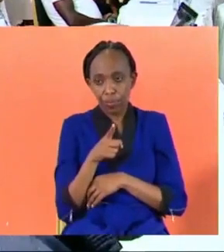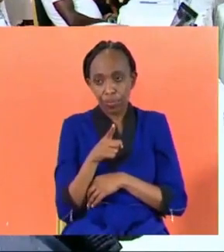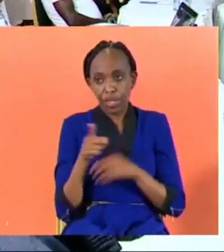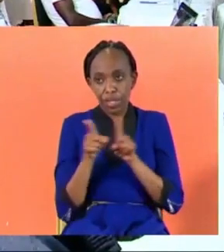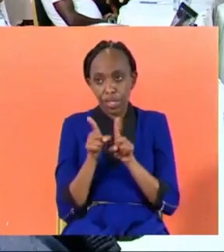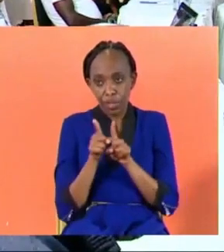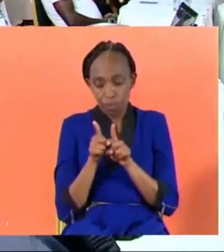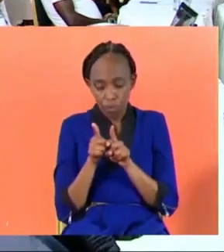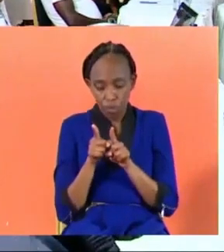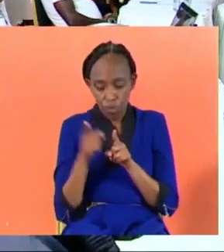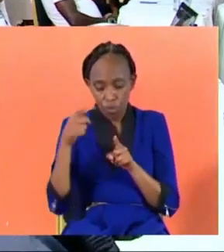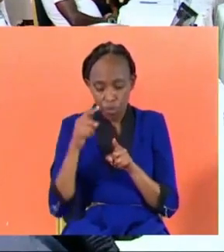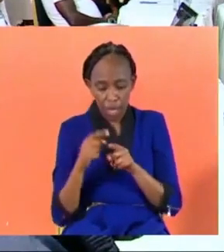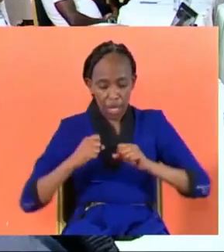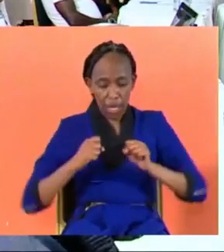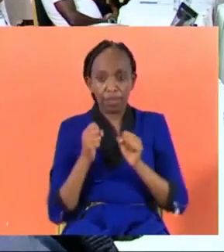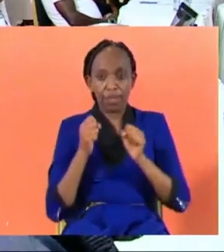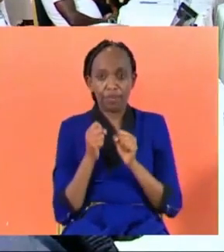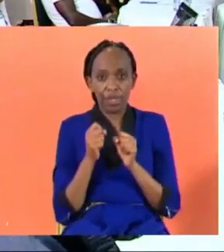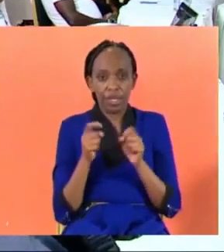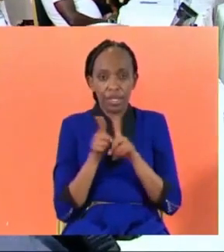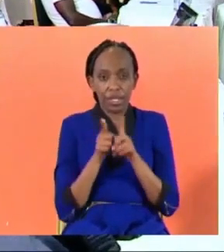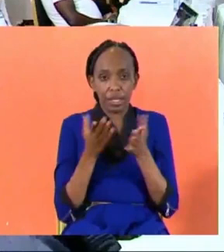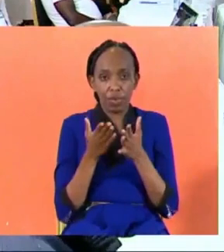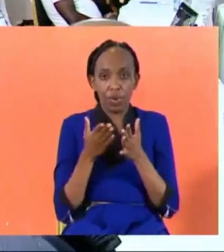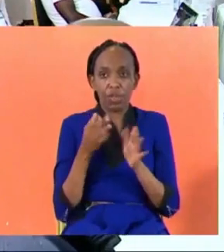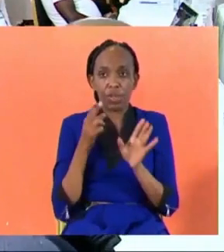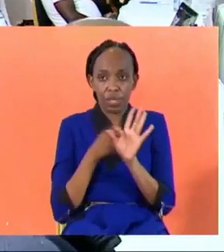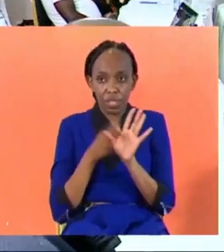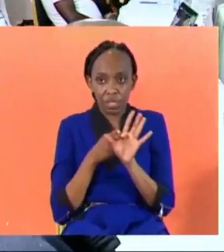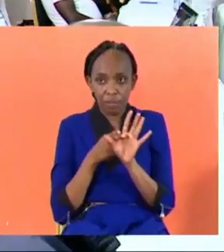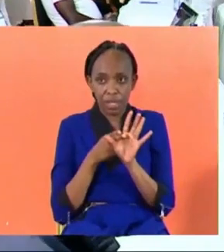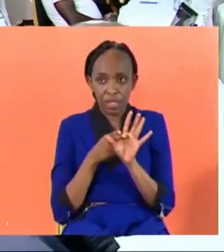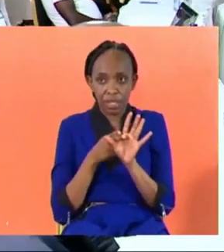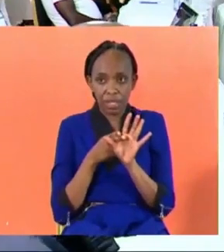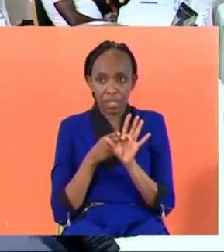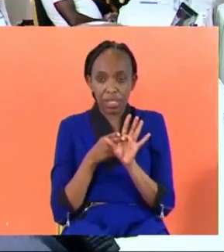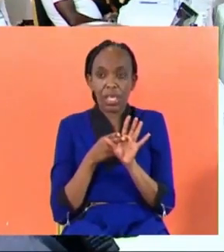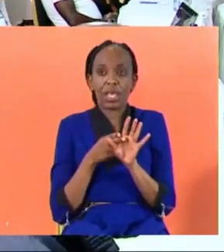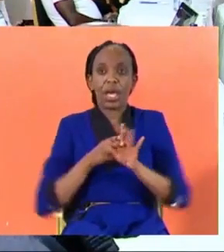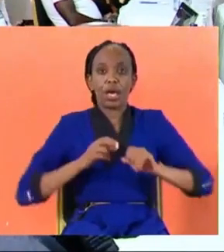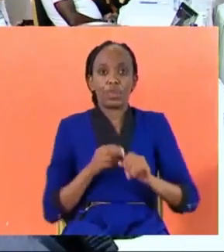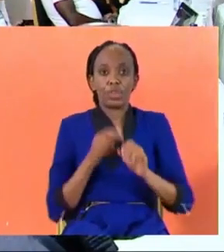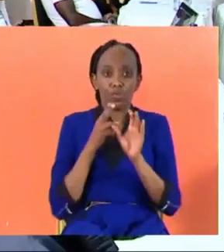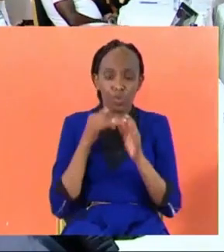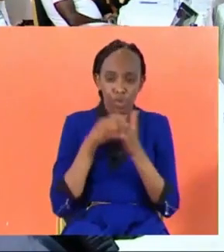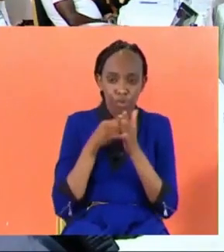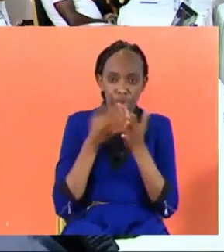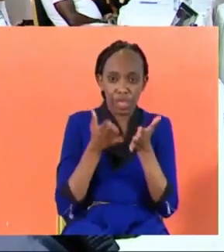Overall, we are very happy. Even the participants, the feedback which we got from participants